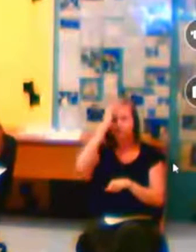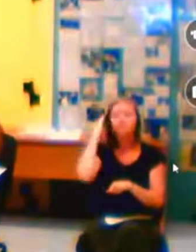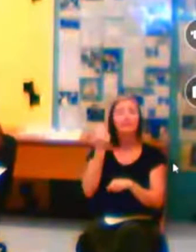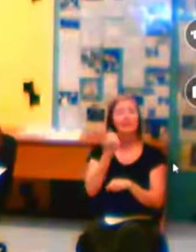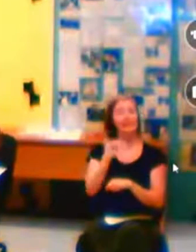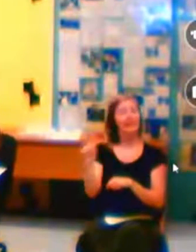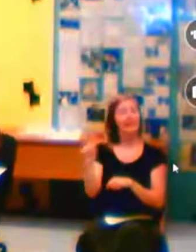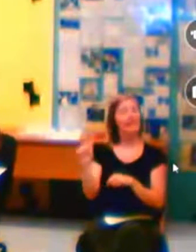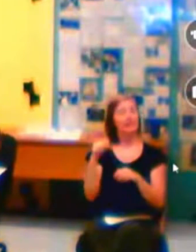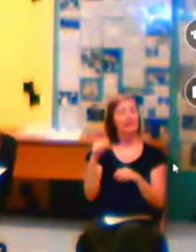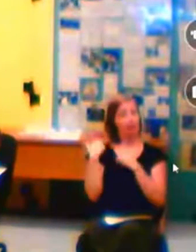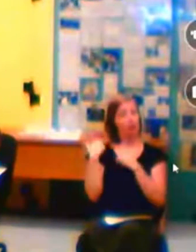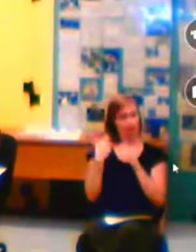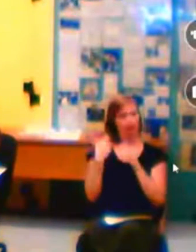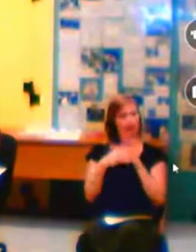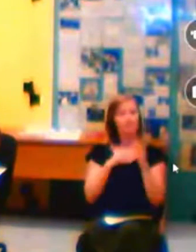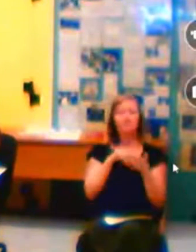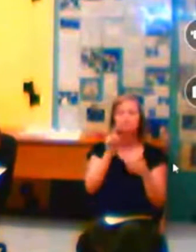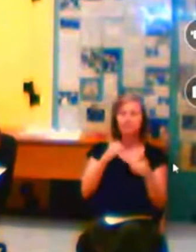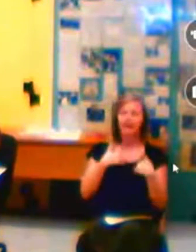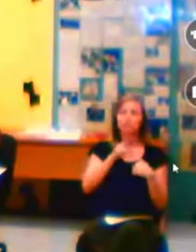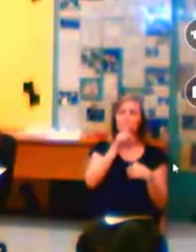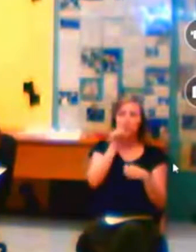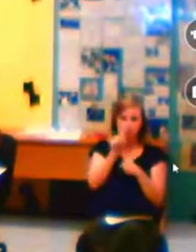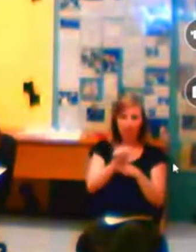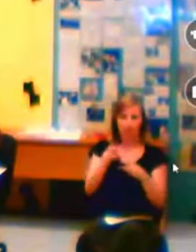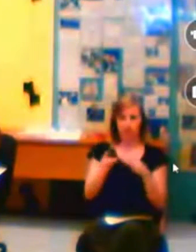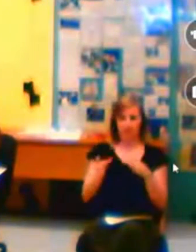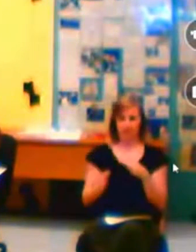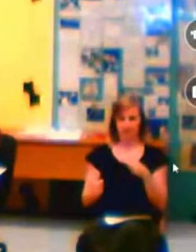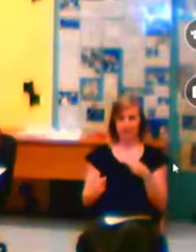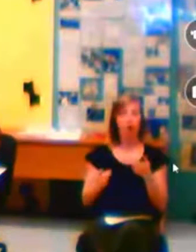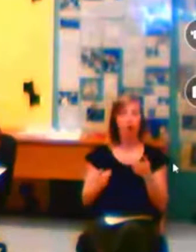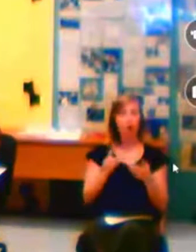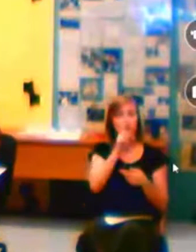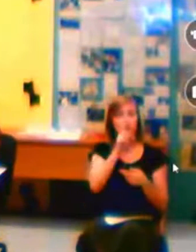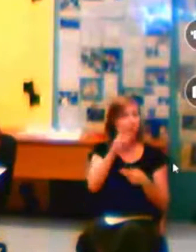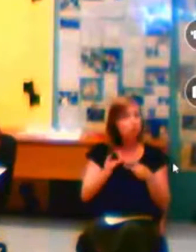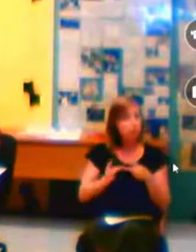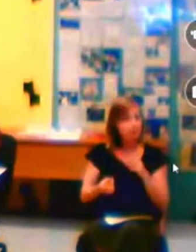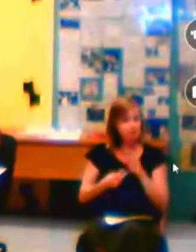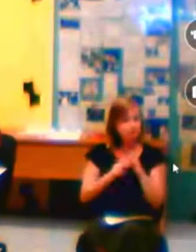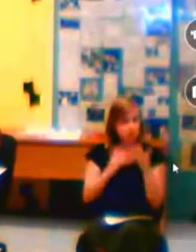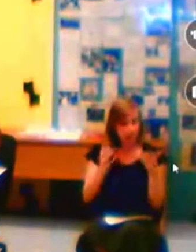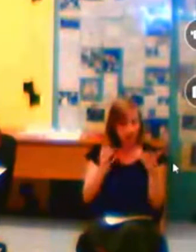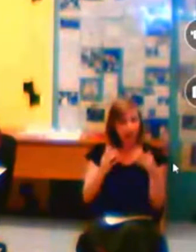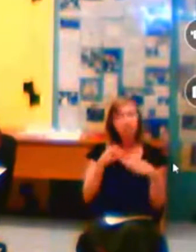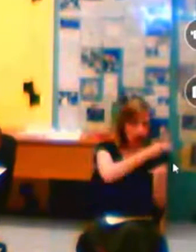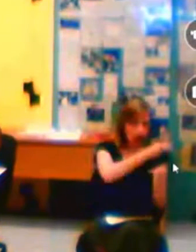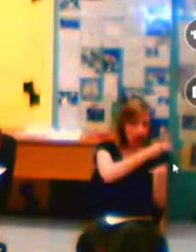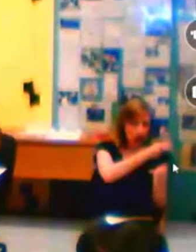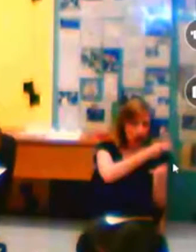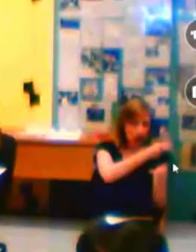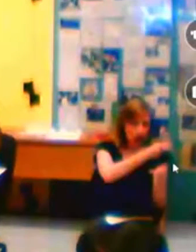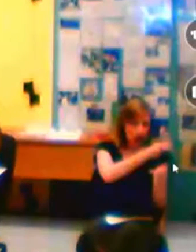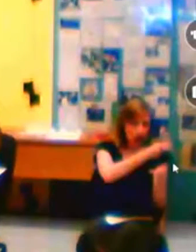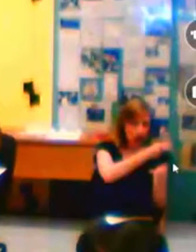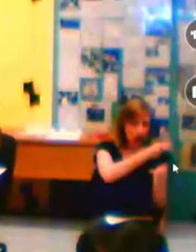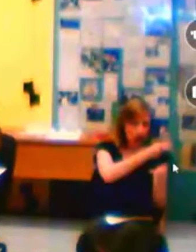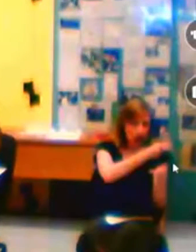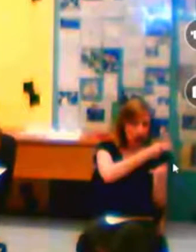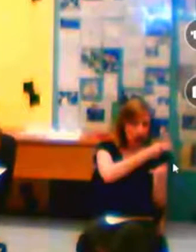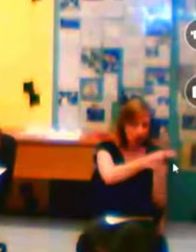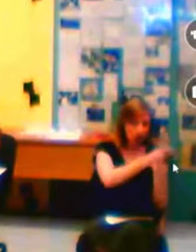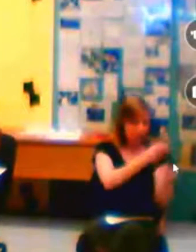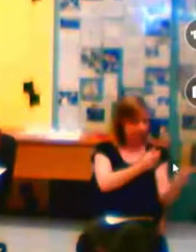to drugs, basically let them die. So this is not a good setup for healthcare either, because real accountability for any organization